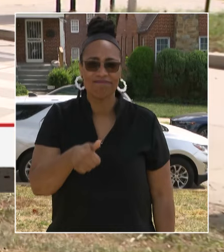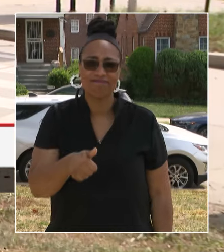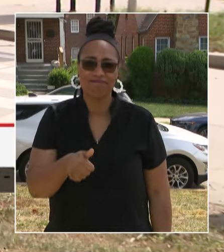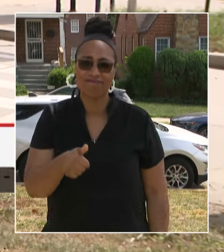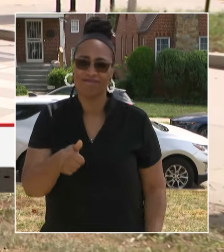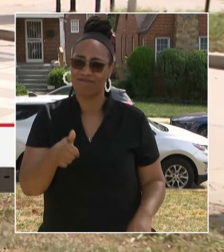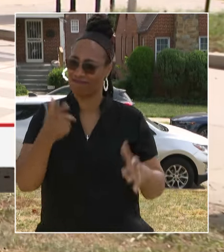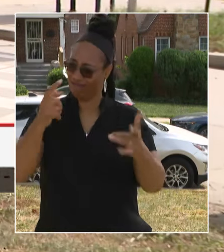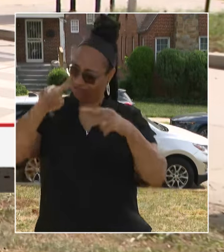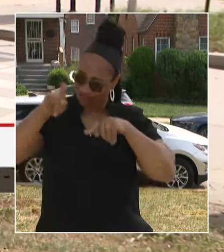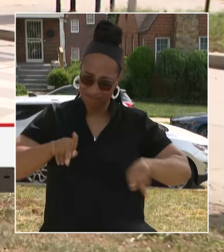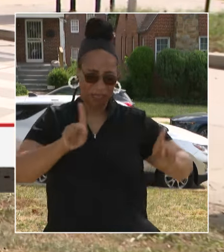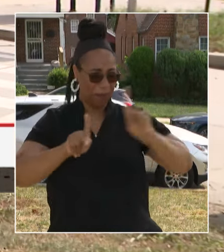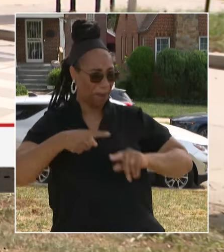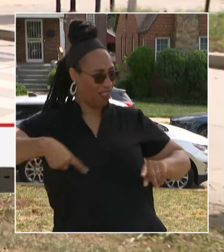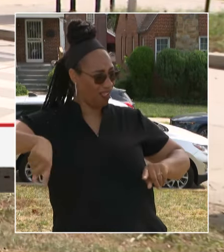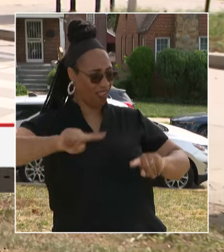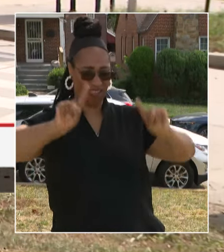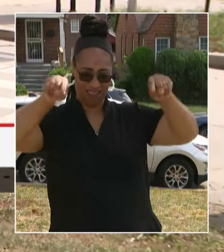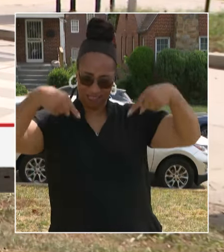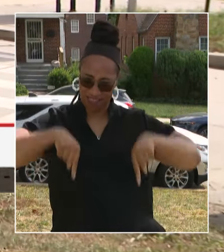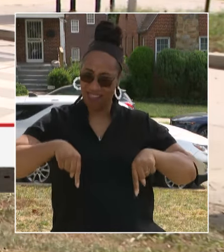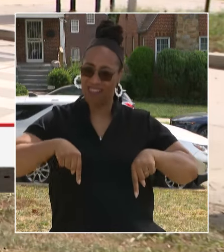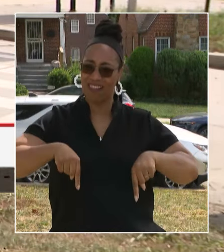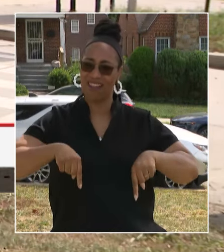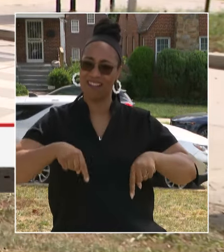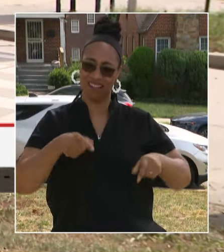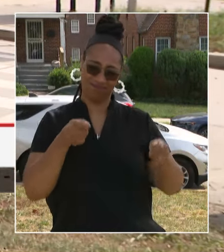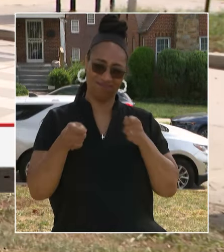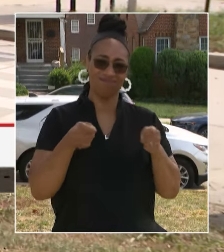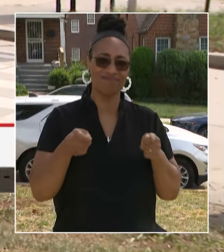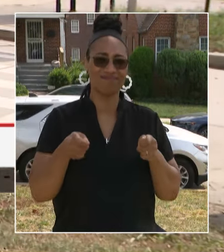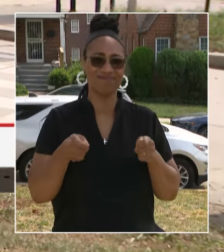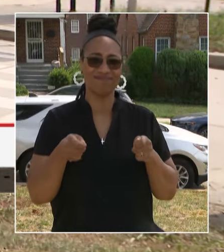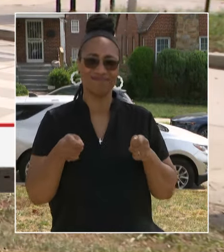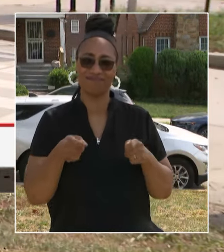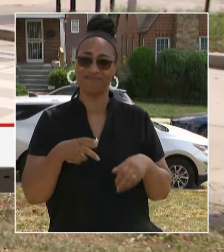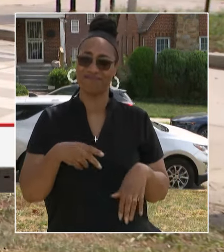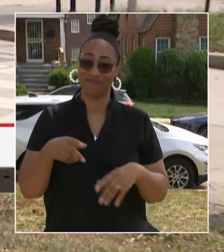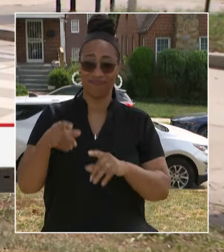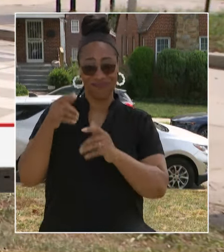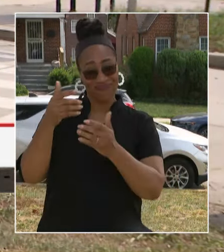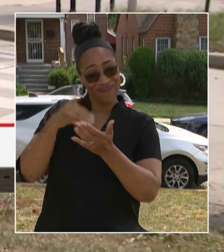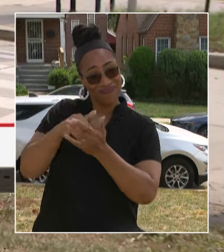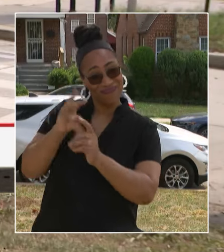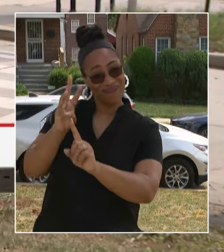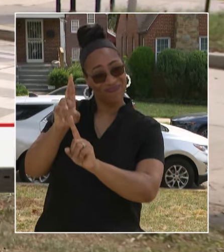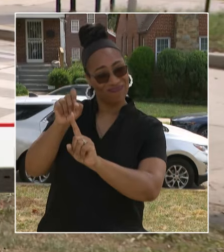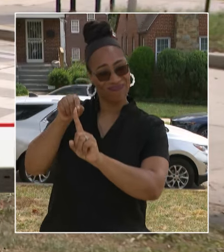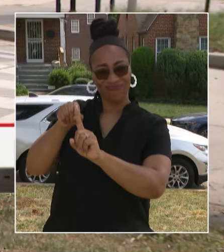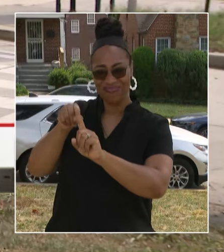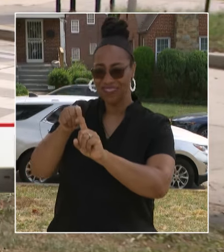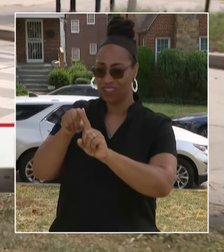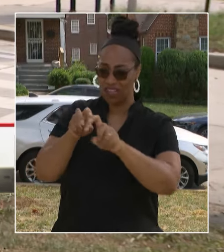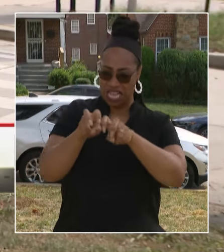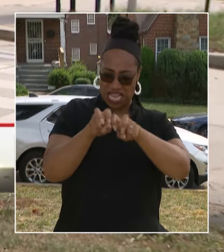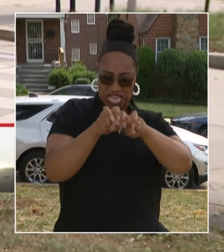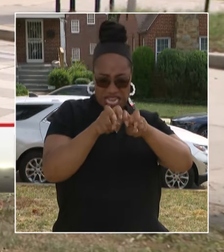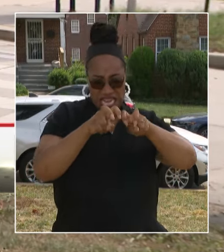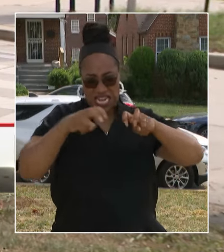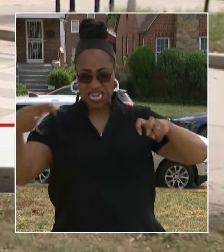bet that those first council members thought that these 51 years later,